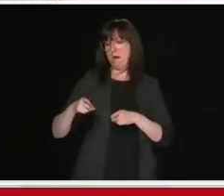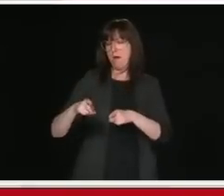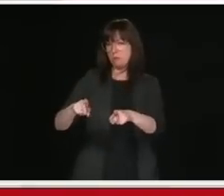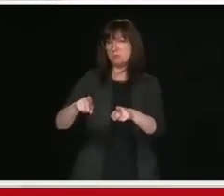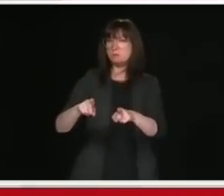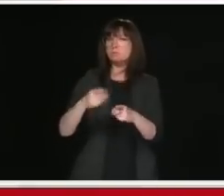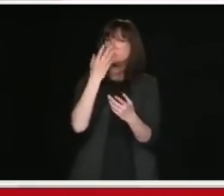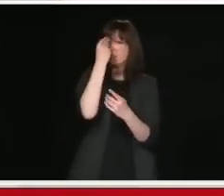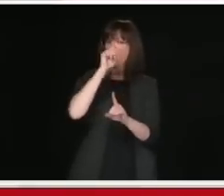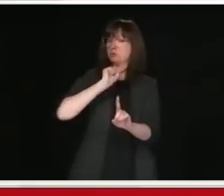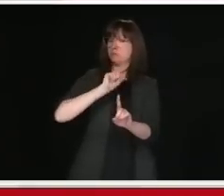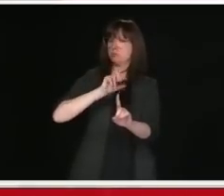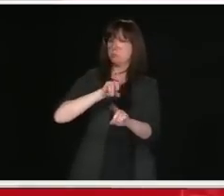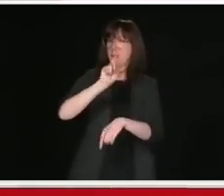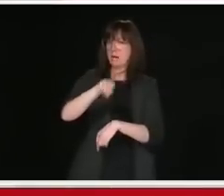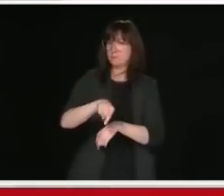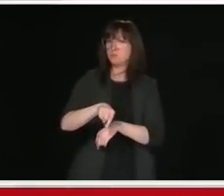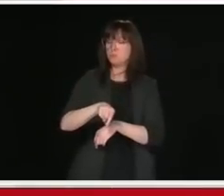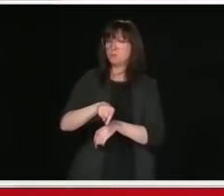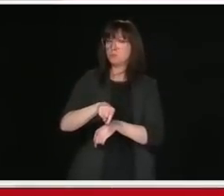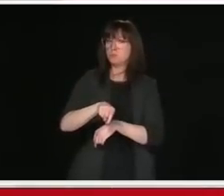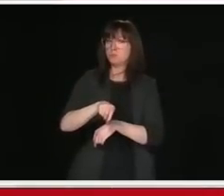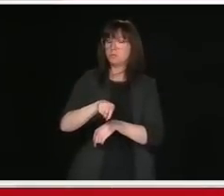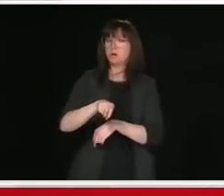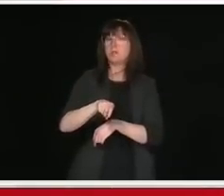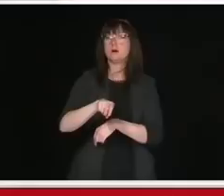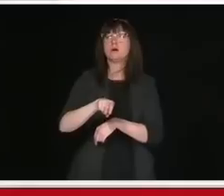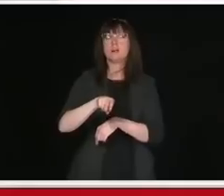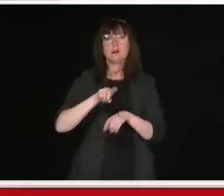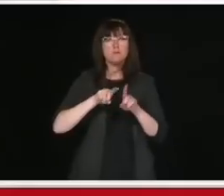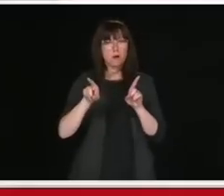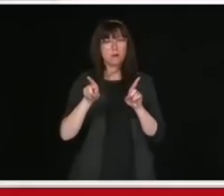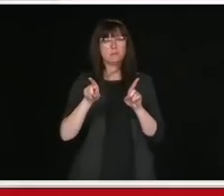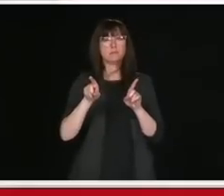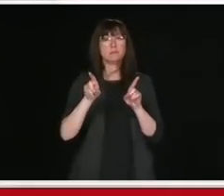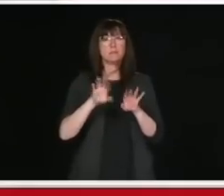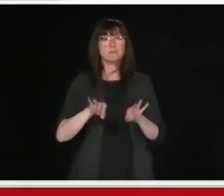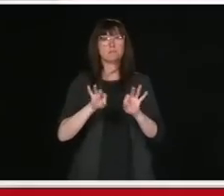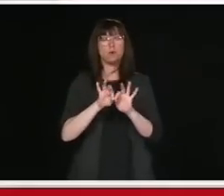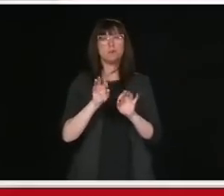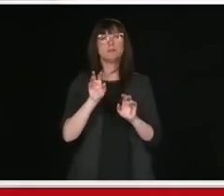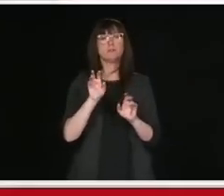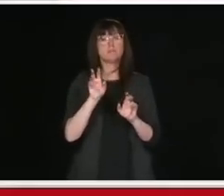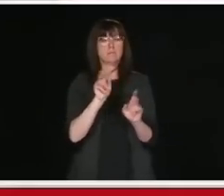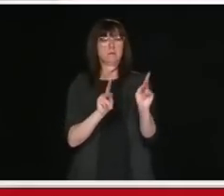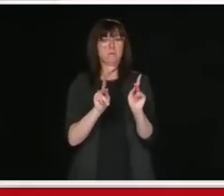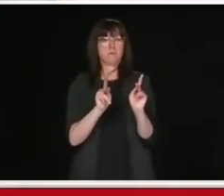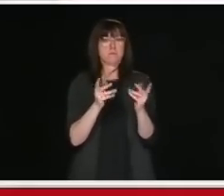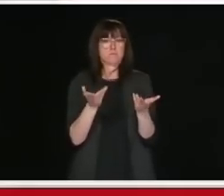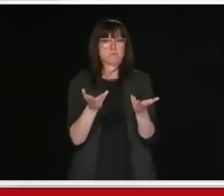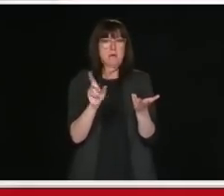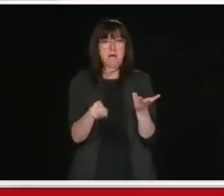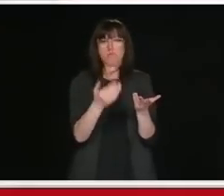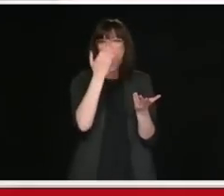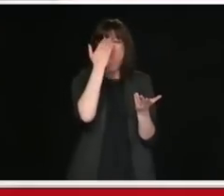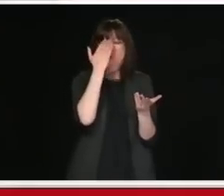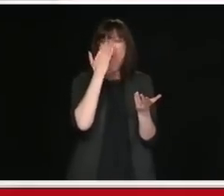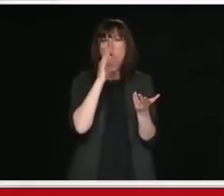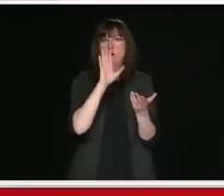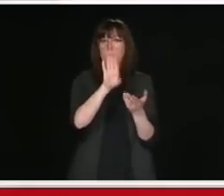to know that their choice, their behavior today has a direct impact